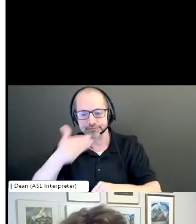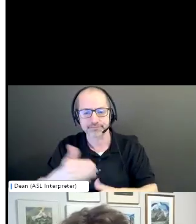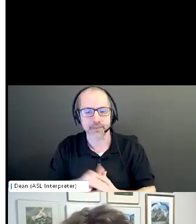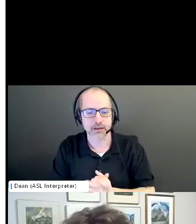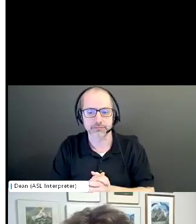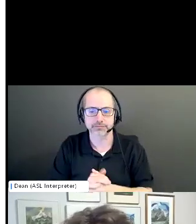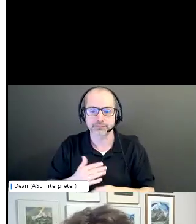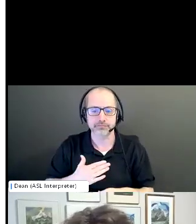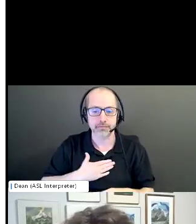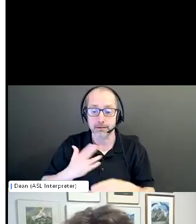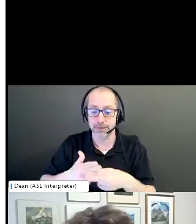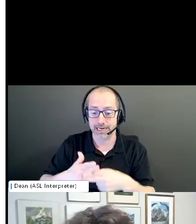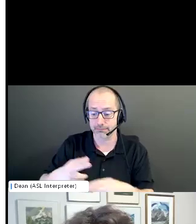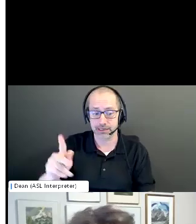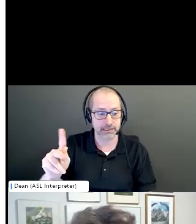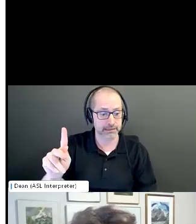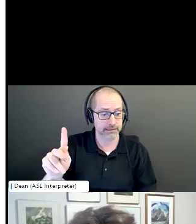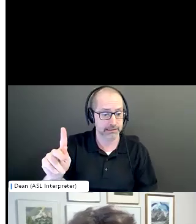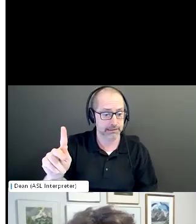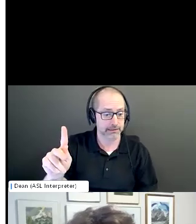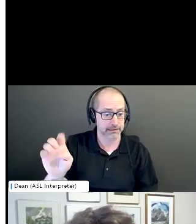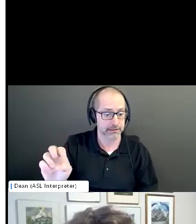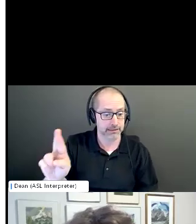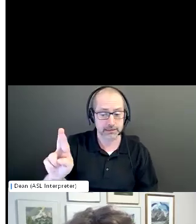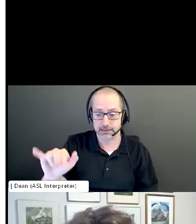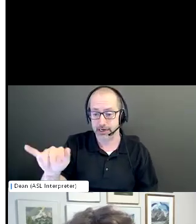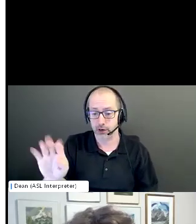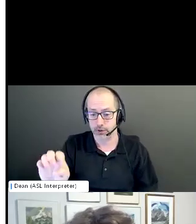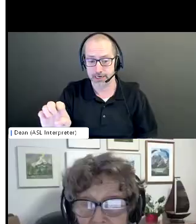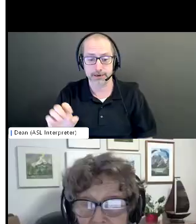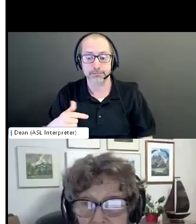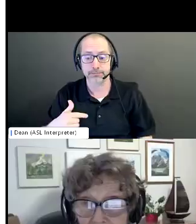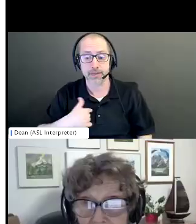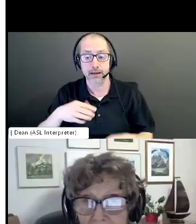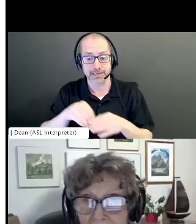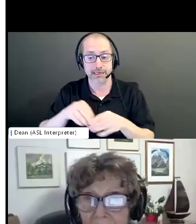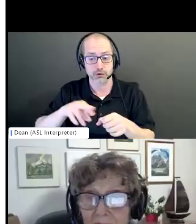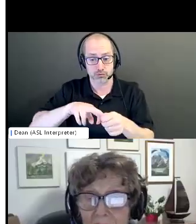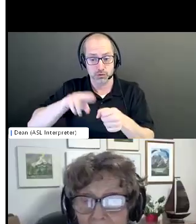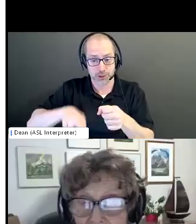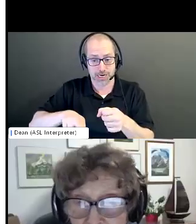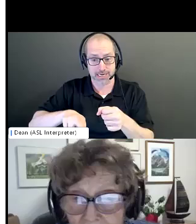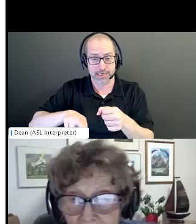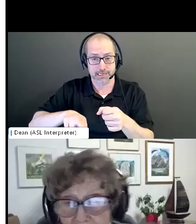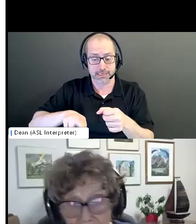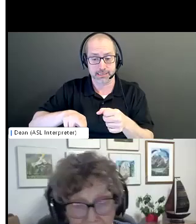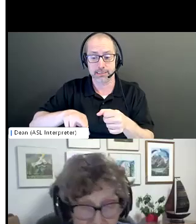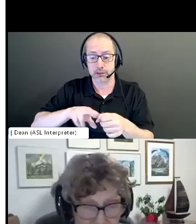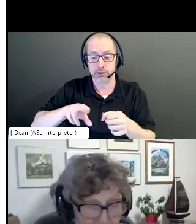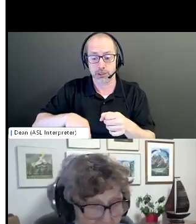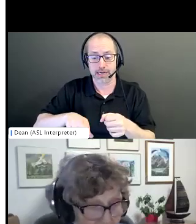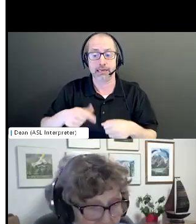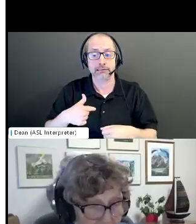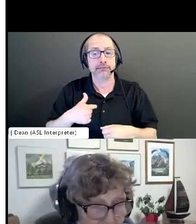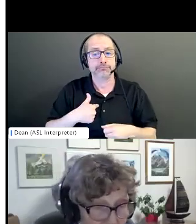My name is Carrie, and I am in Regina, where I am